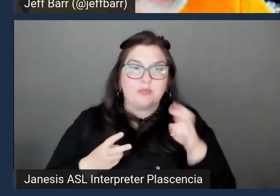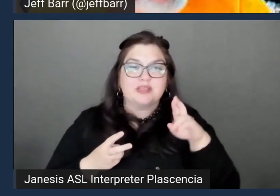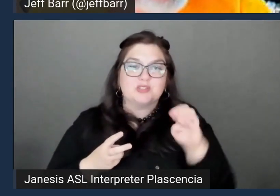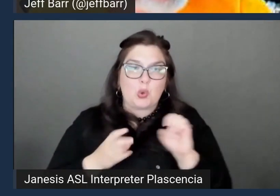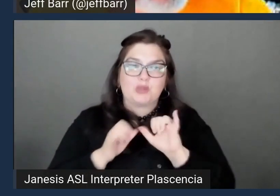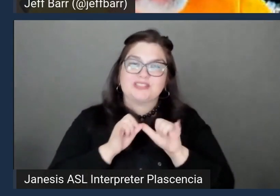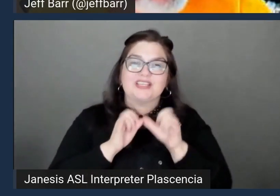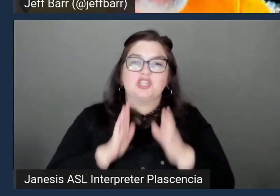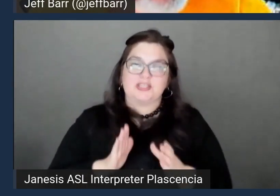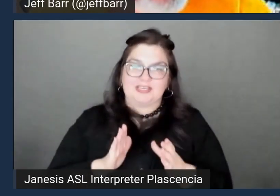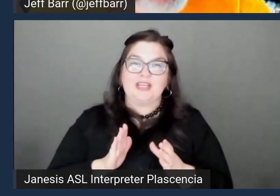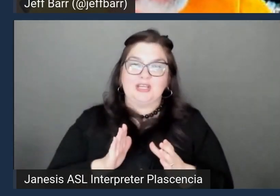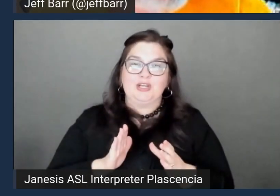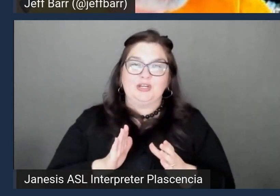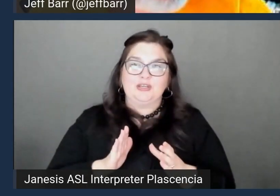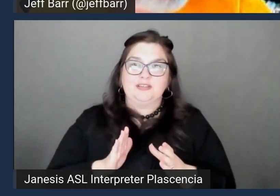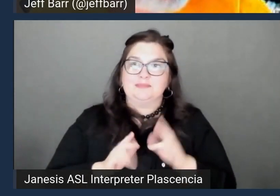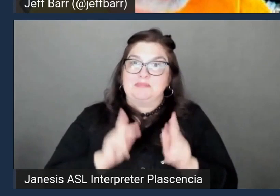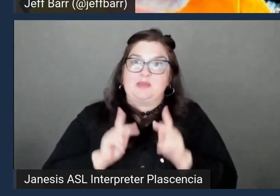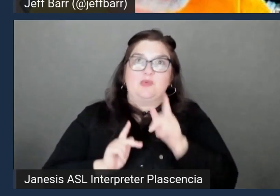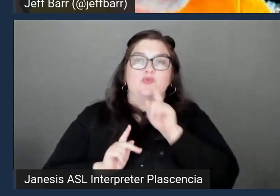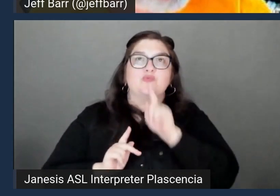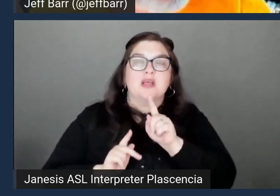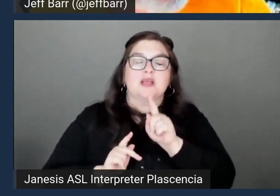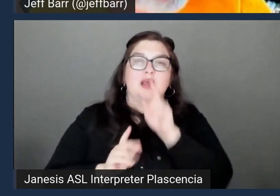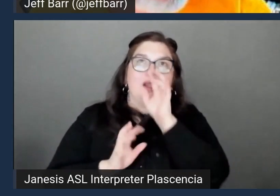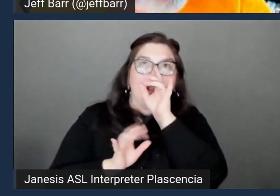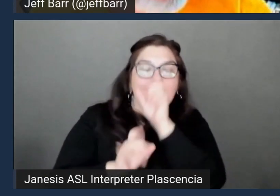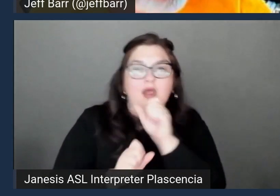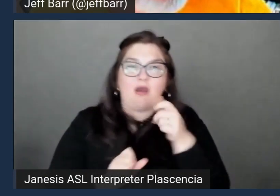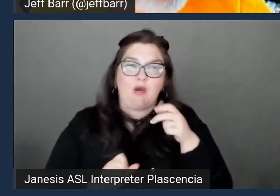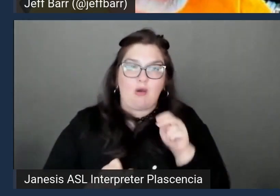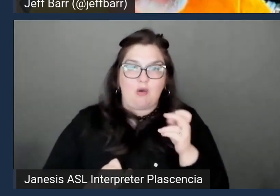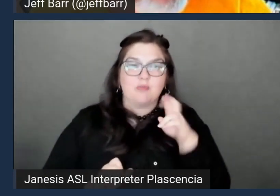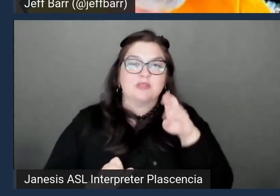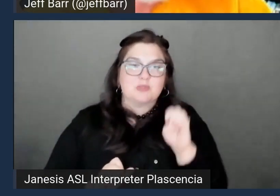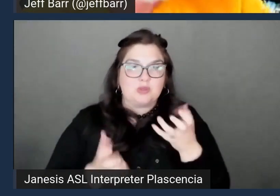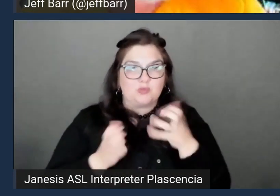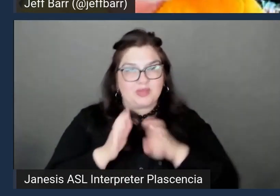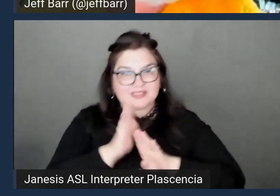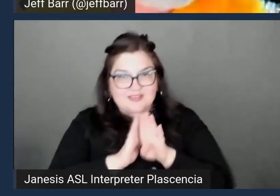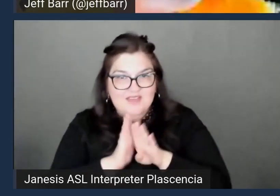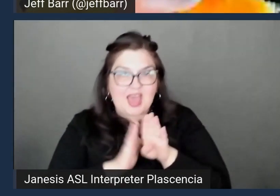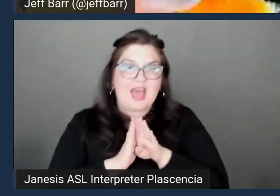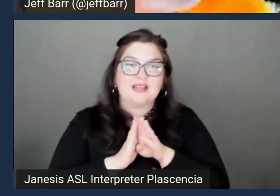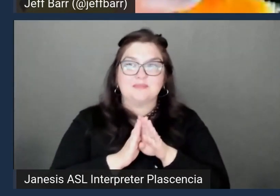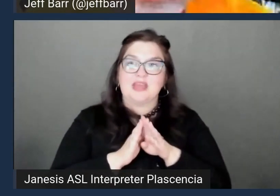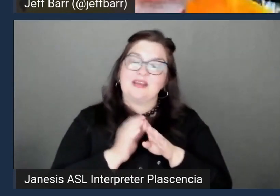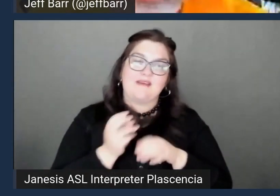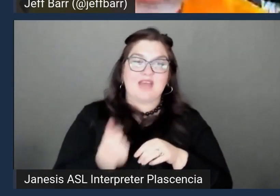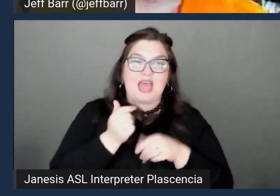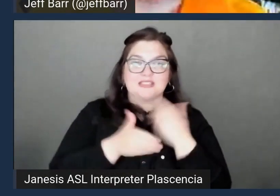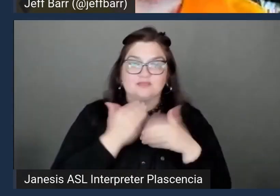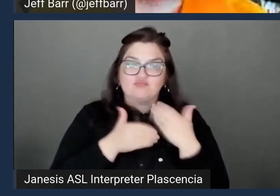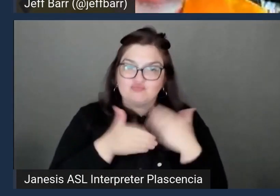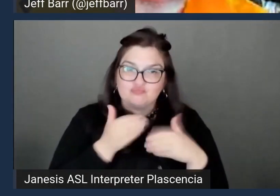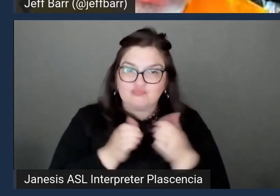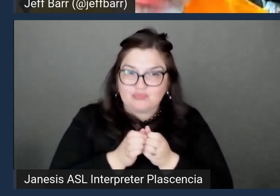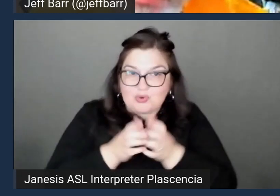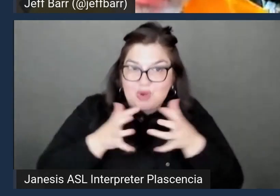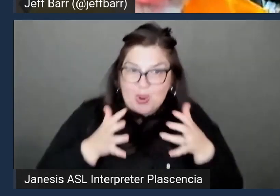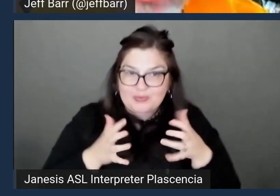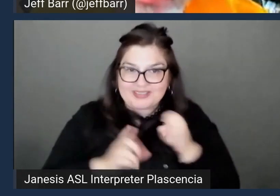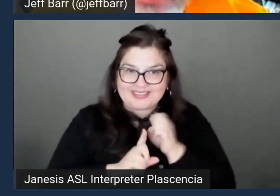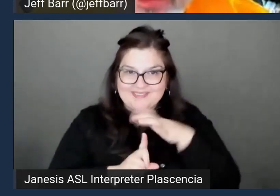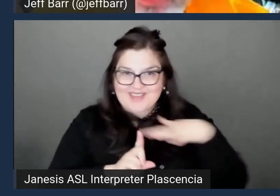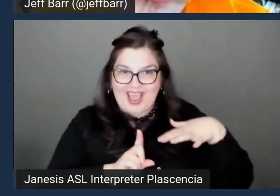just care a lot about open source, but want to do development in a fast-moving, growing environment like ours.